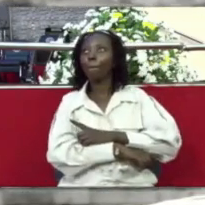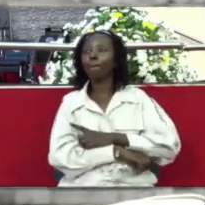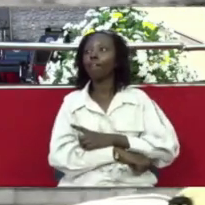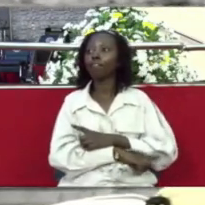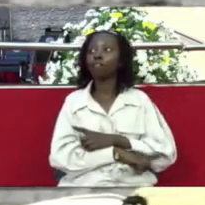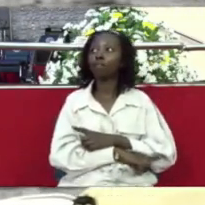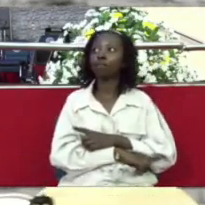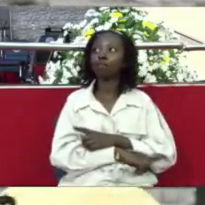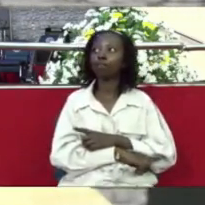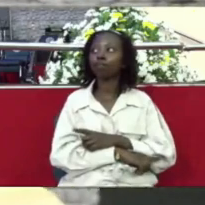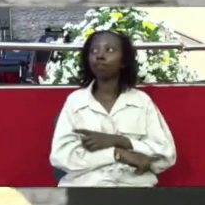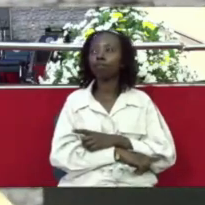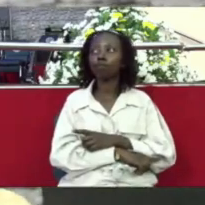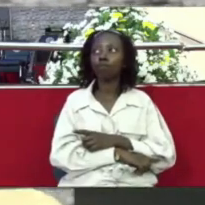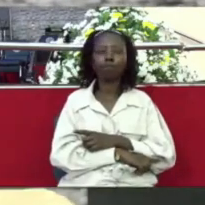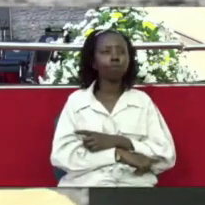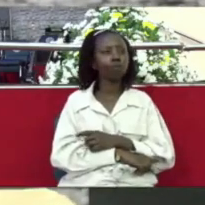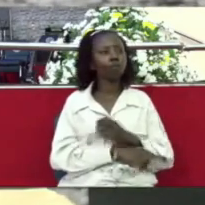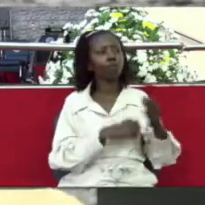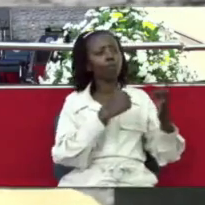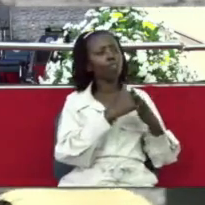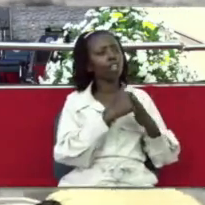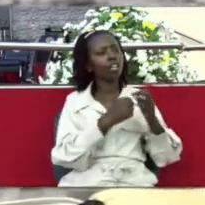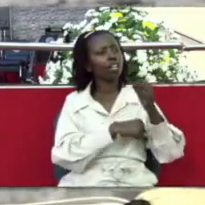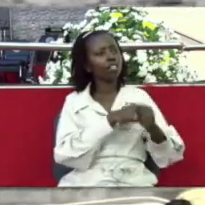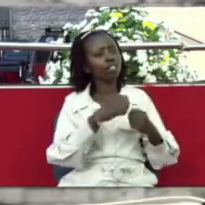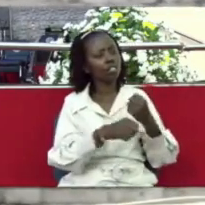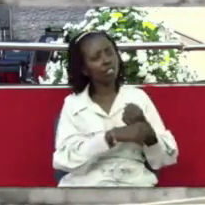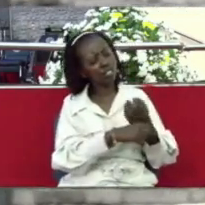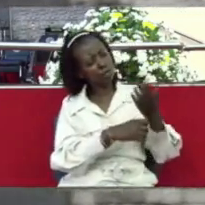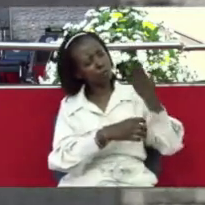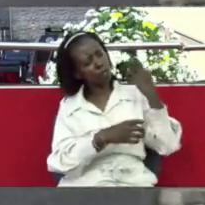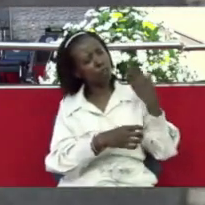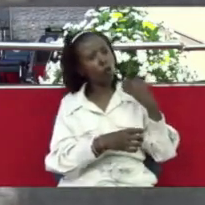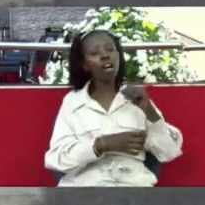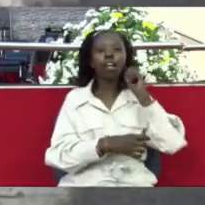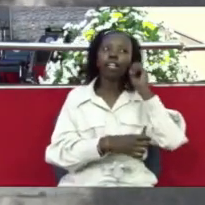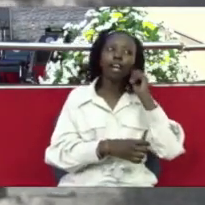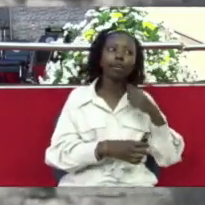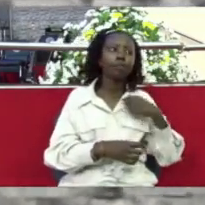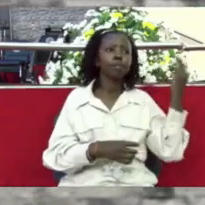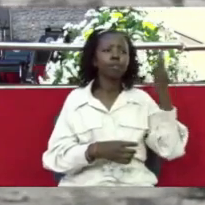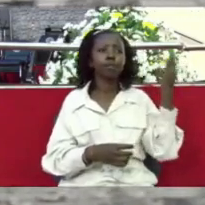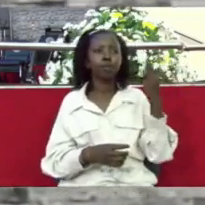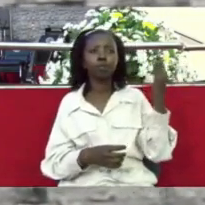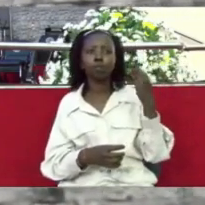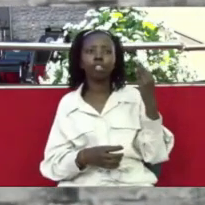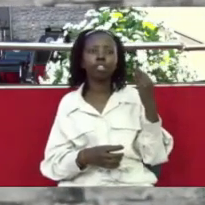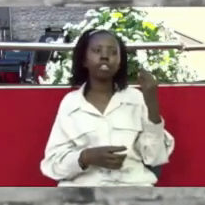And this is 8 years ago, and he heard me preach for the first time on a miracle breakthrough in